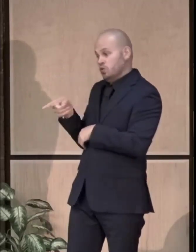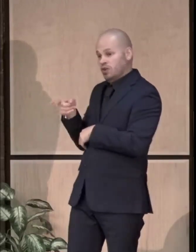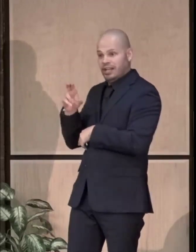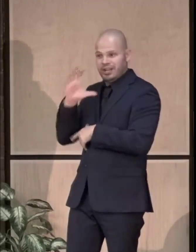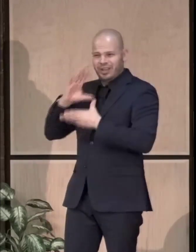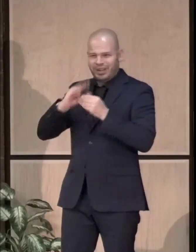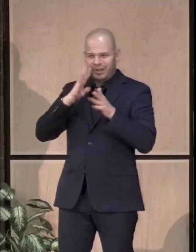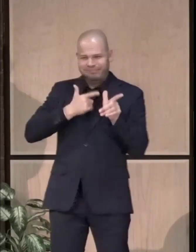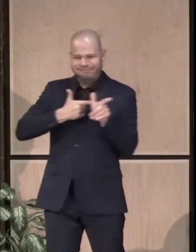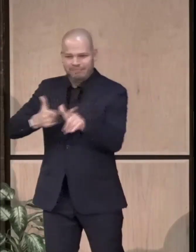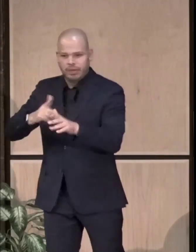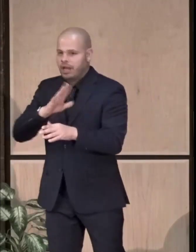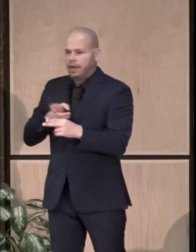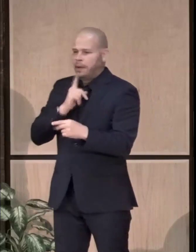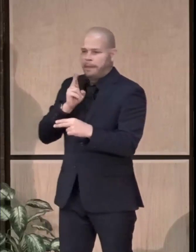here.